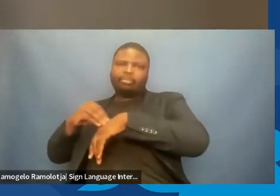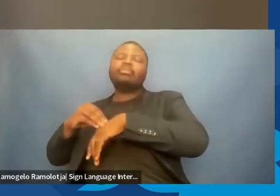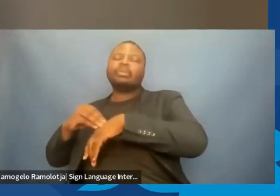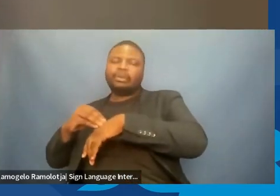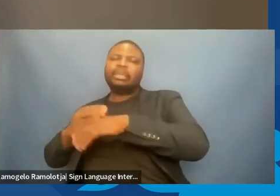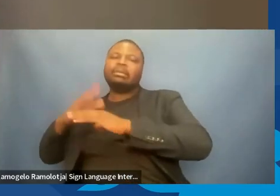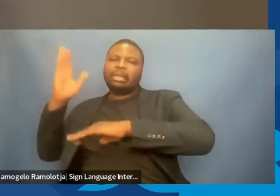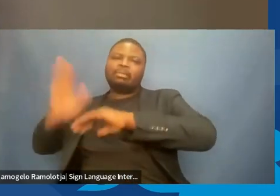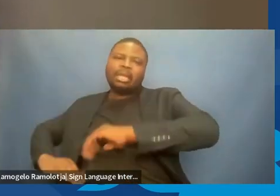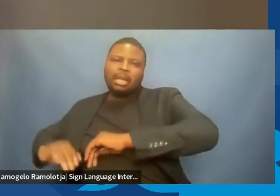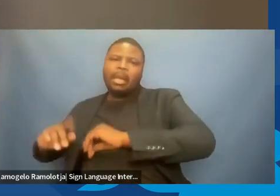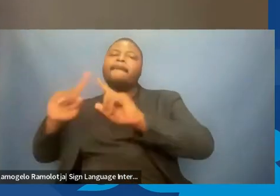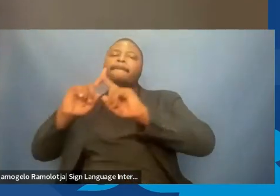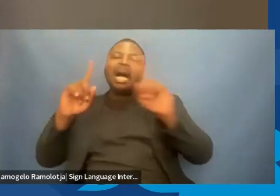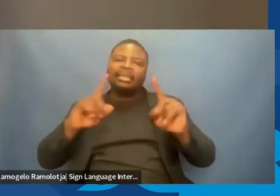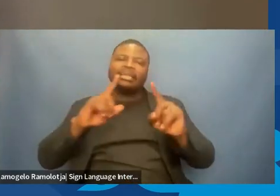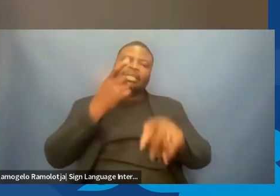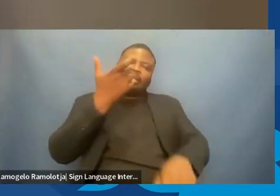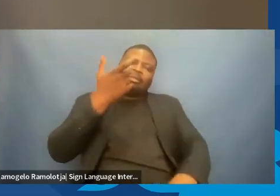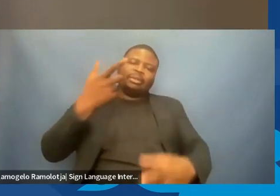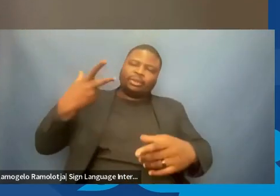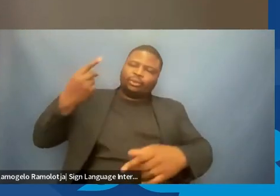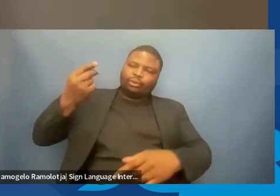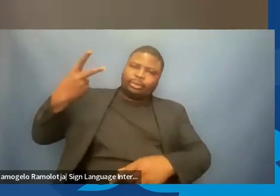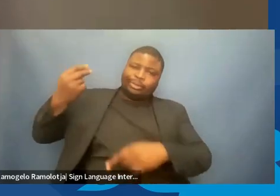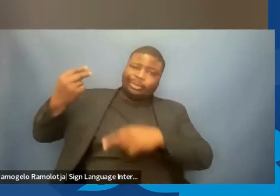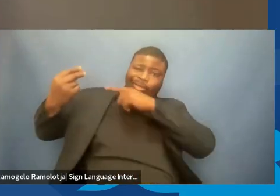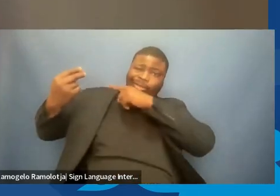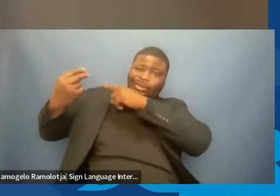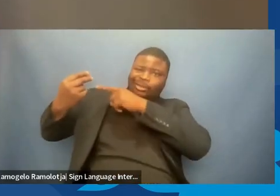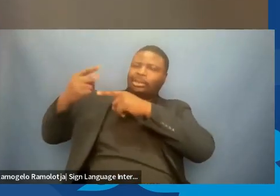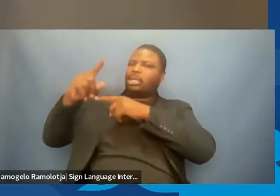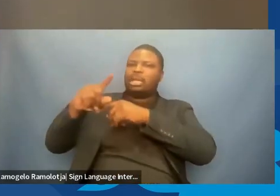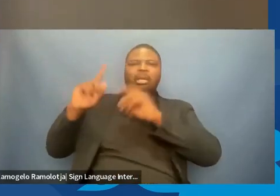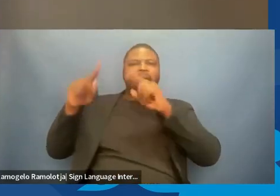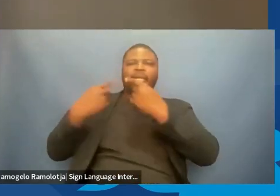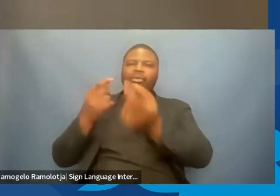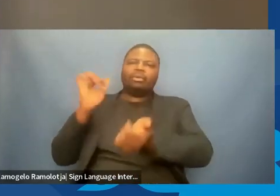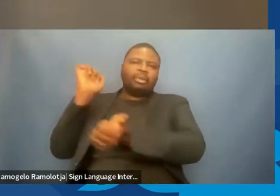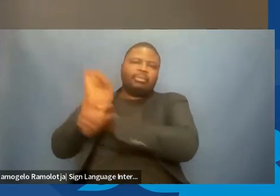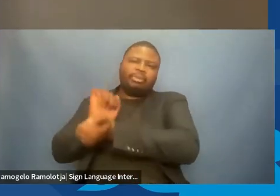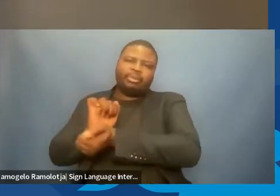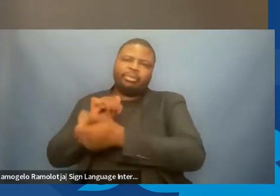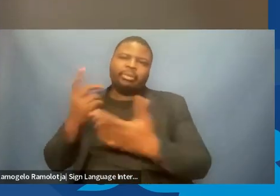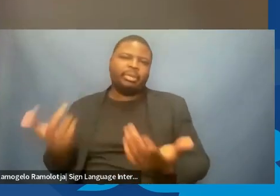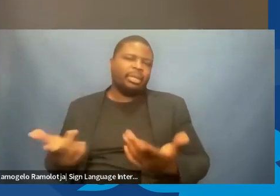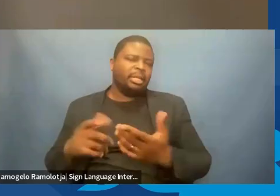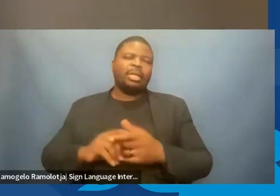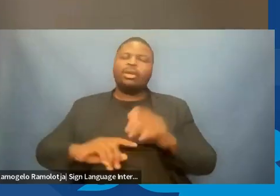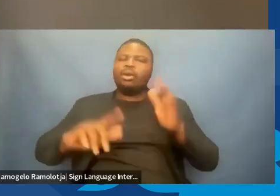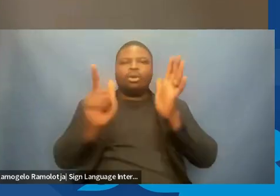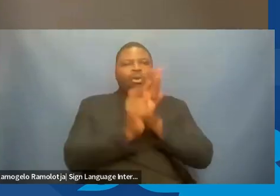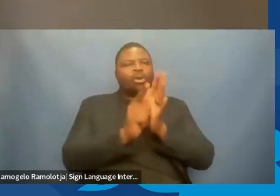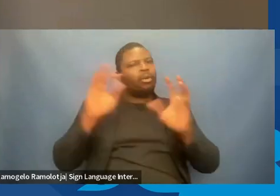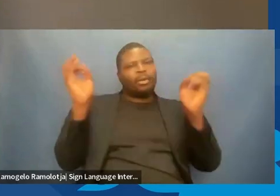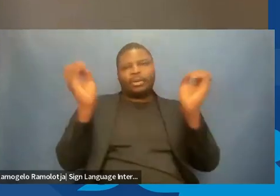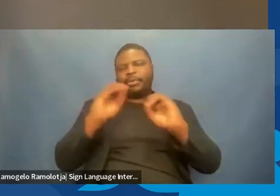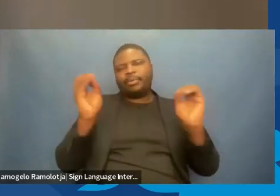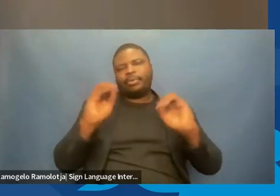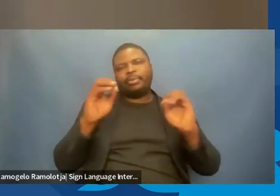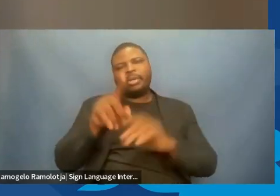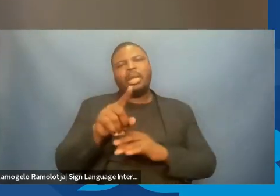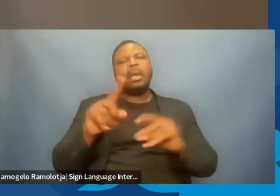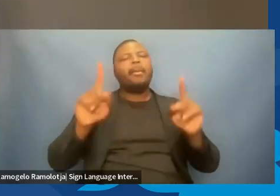not criminalized. In regards to the opiate substitution therapy, there is no legislative necessarily barrier. However, I